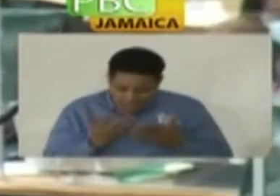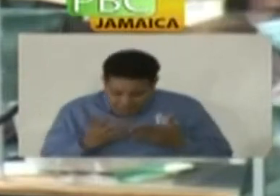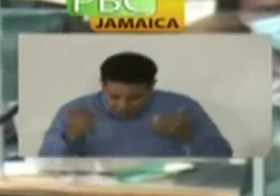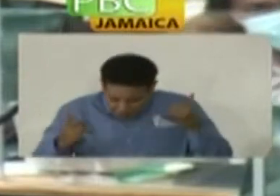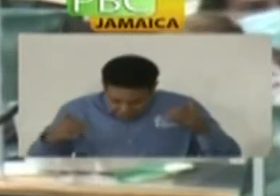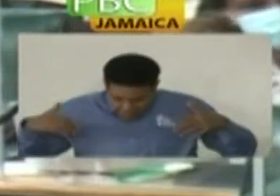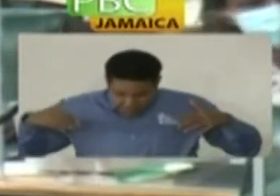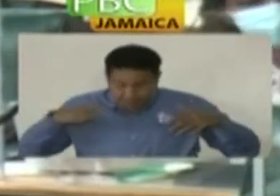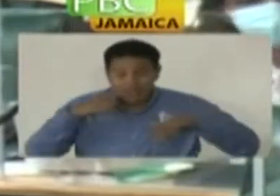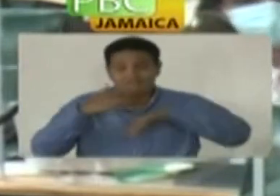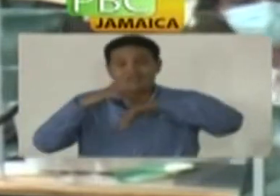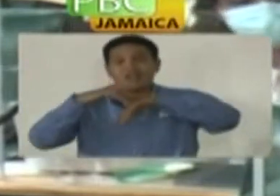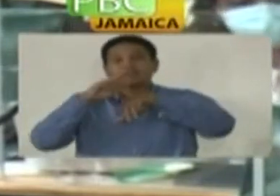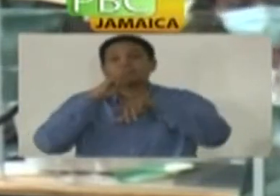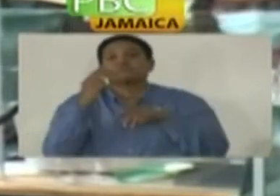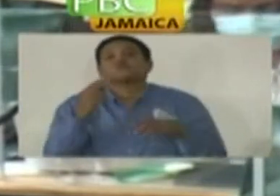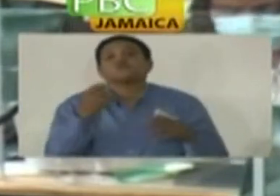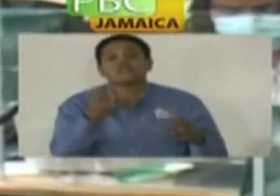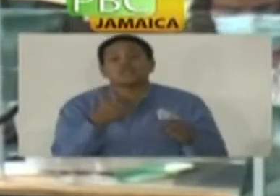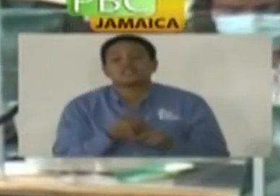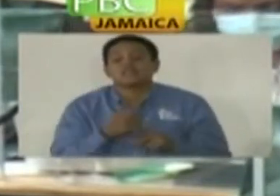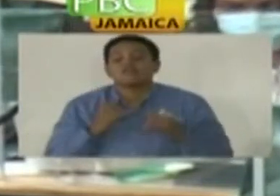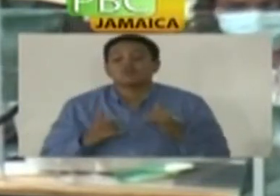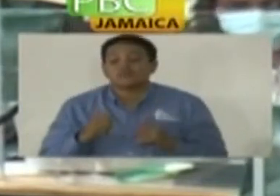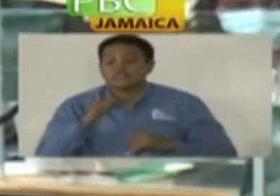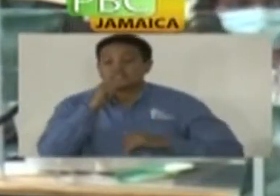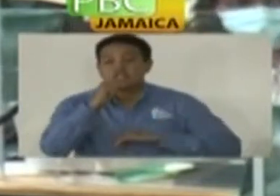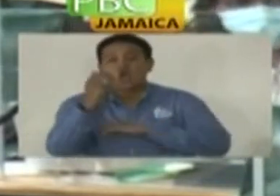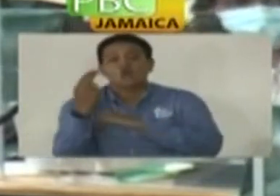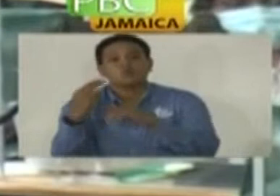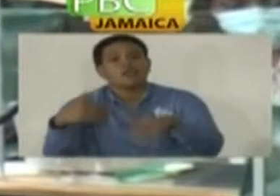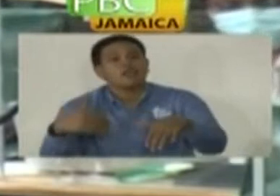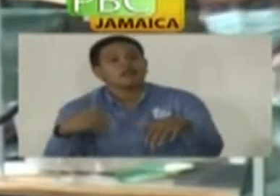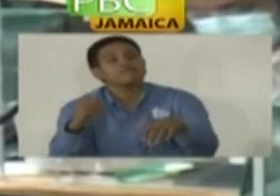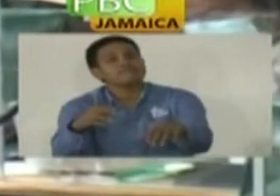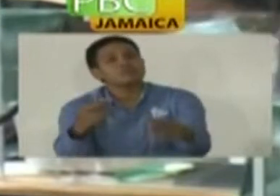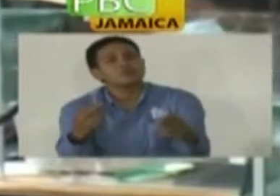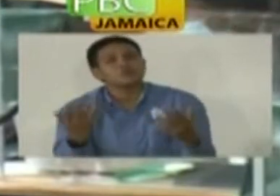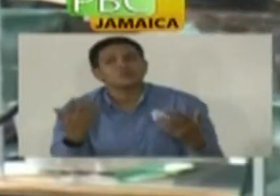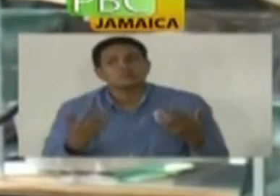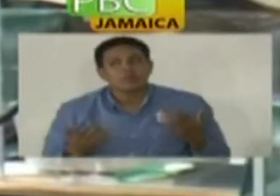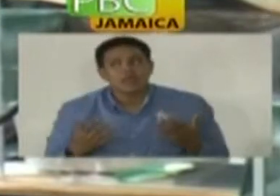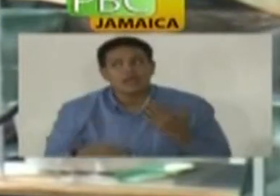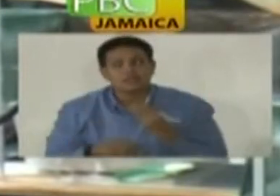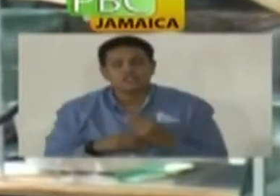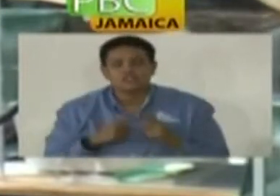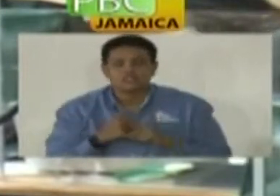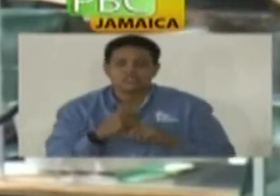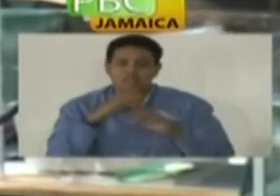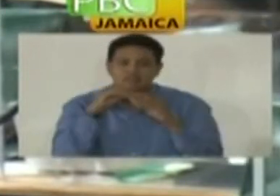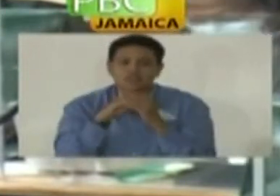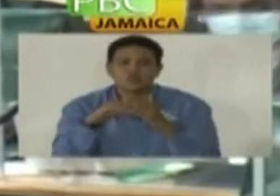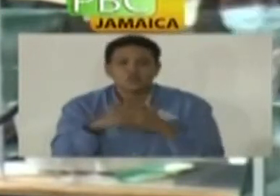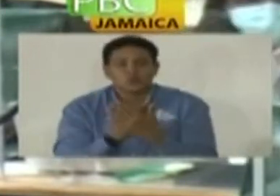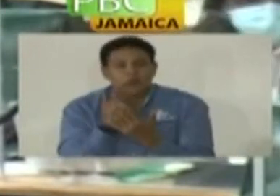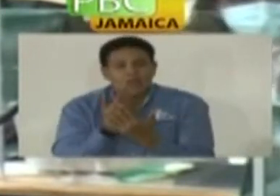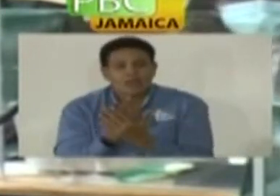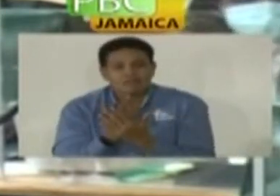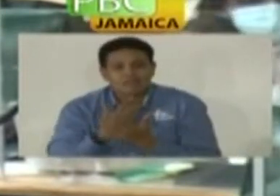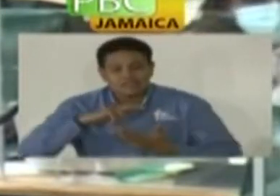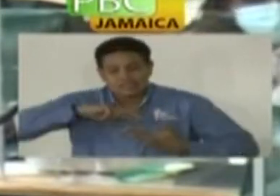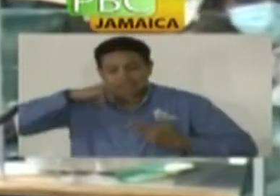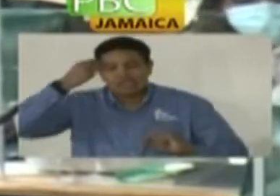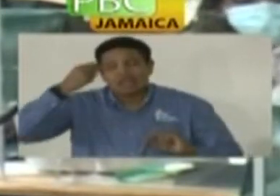was now available to be used, but which was not used, may also constitute new evidence. And DNA